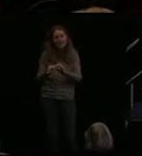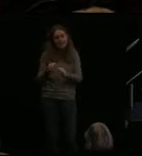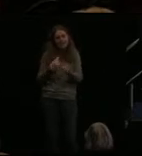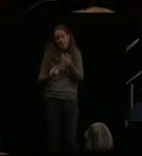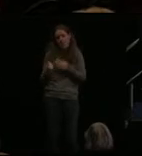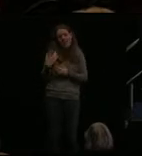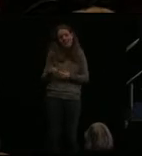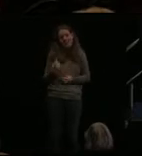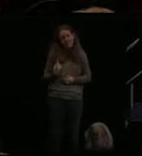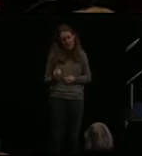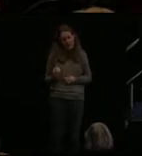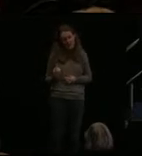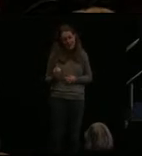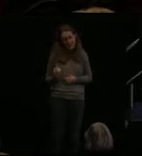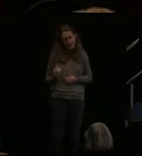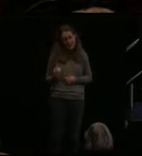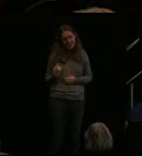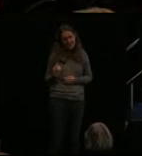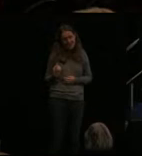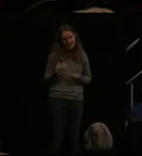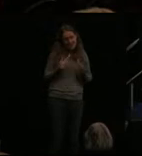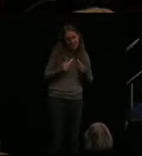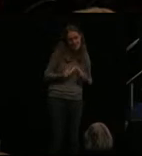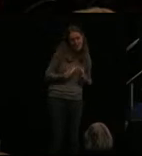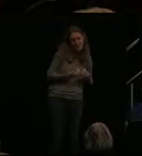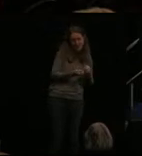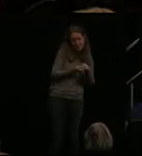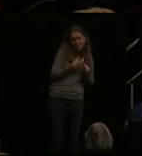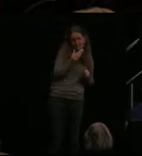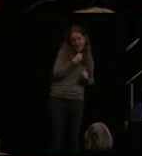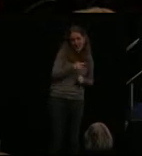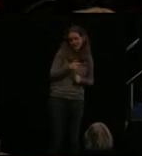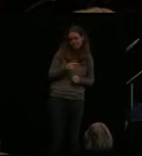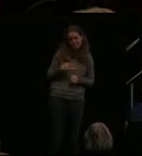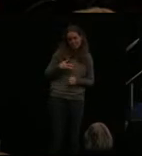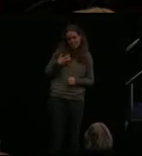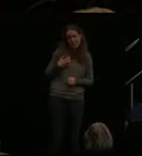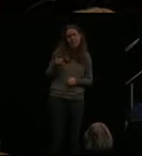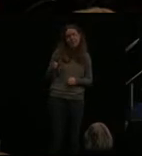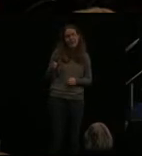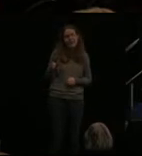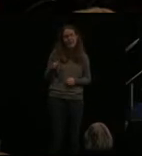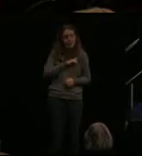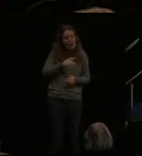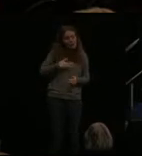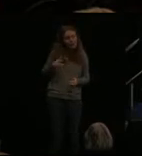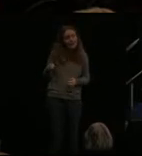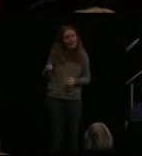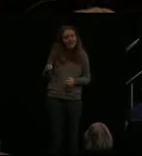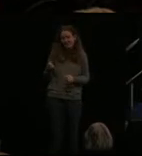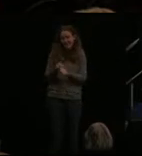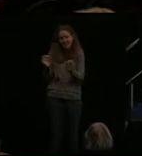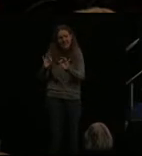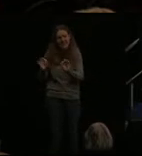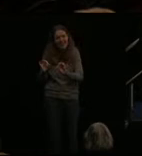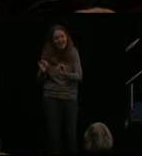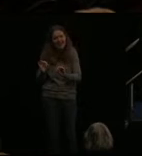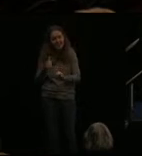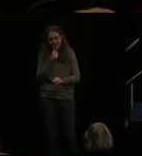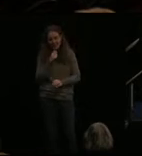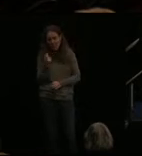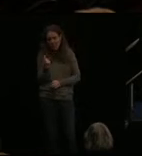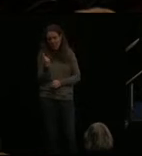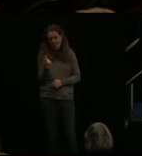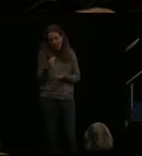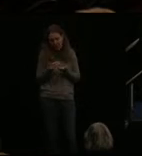one that the wealthy owner was cross with him. It was the fact that he did nothing with the one. If he had